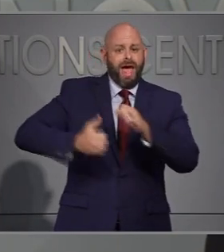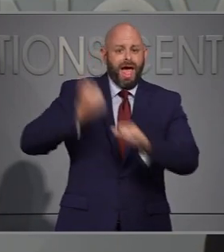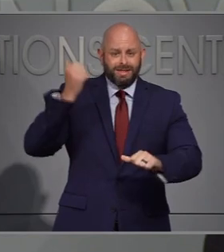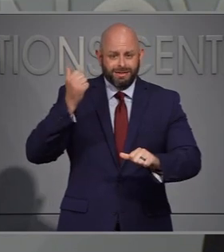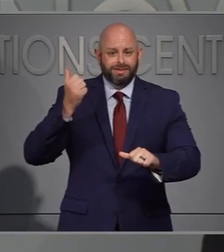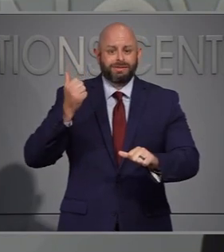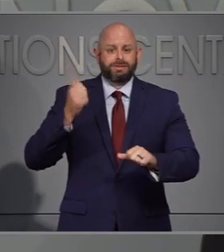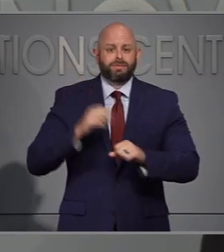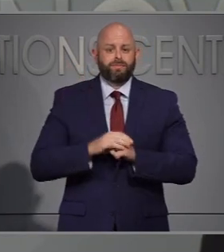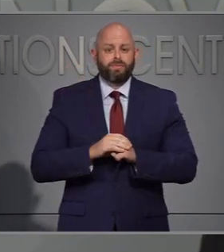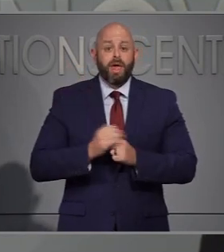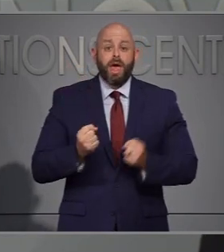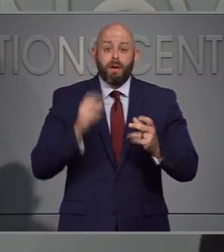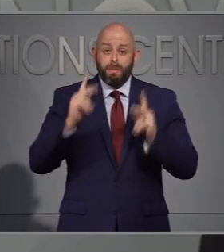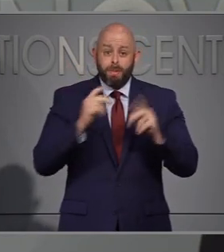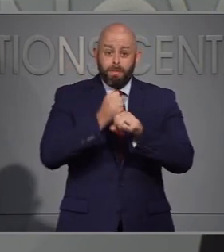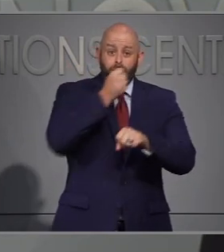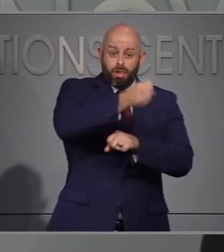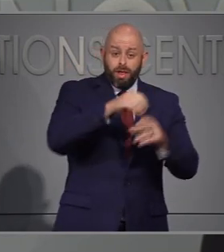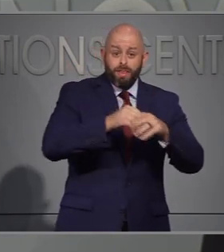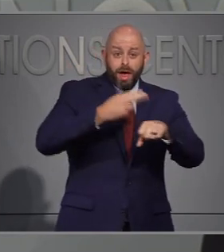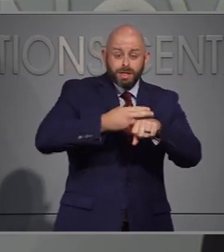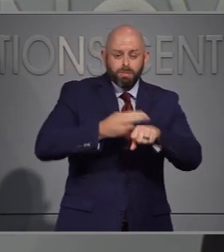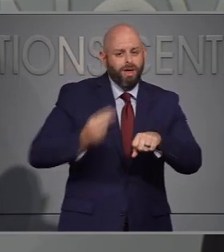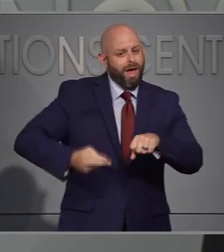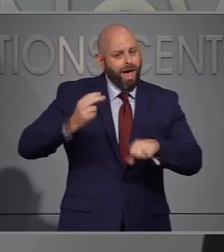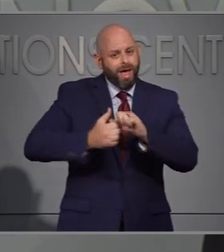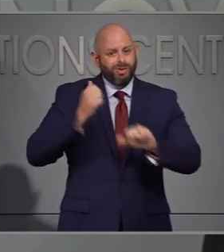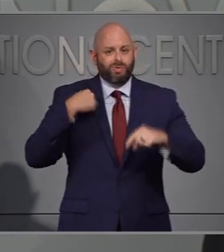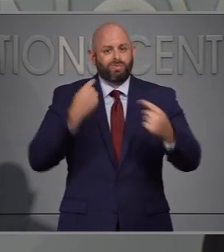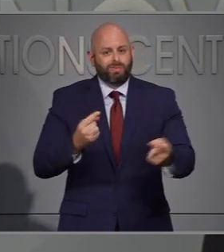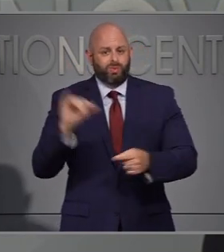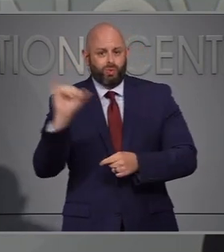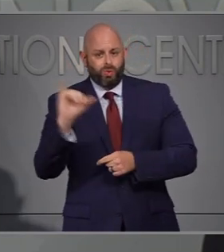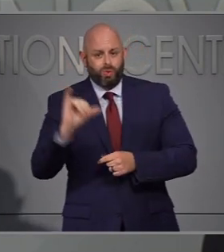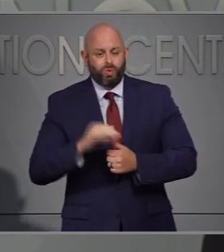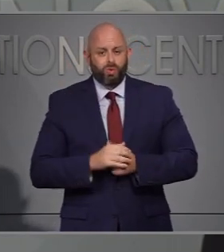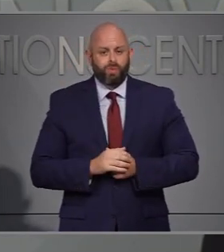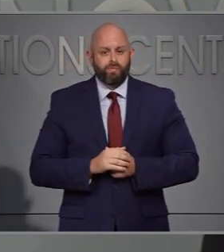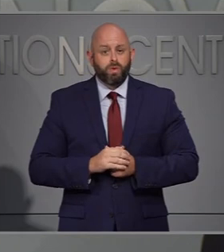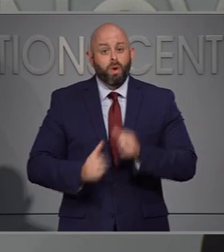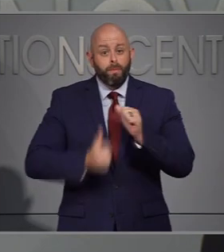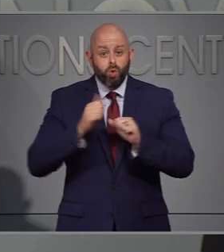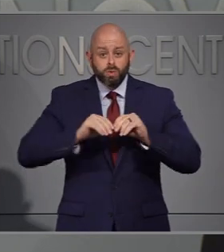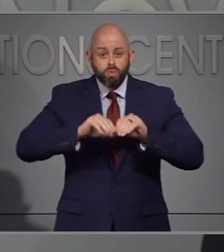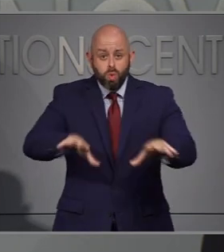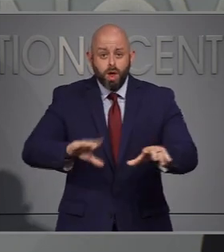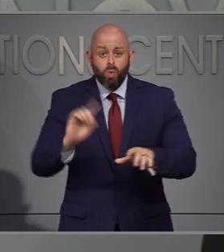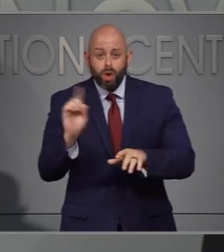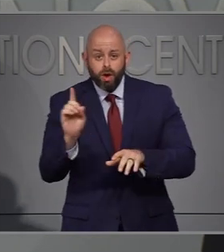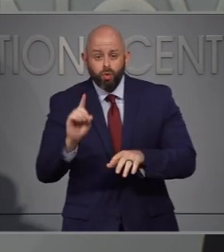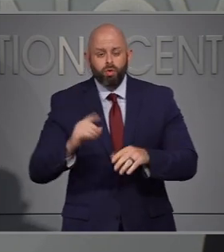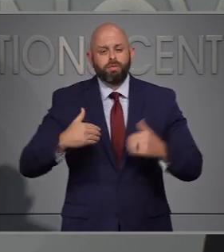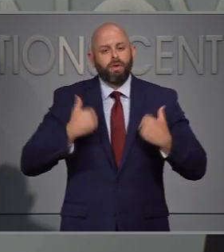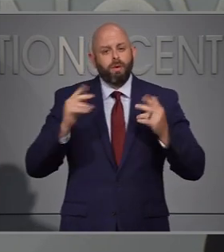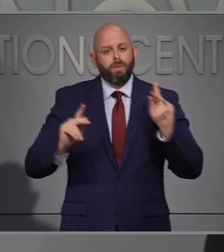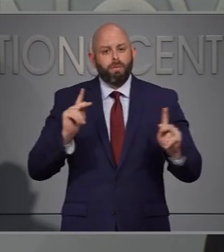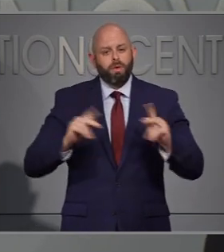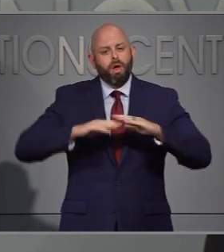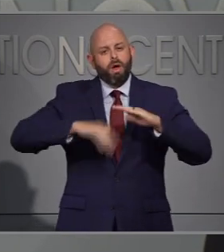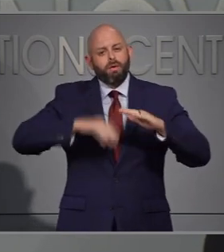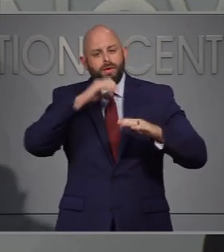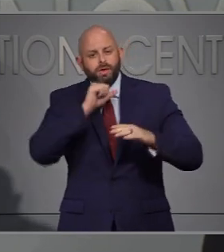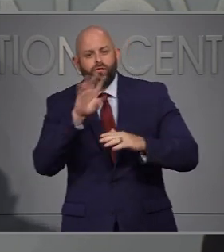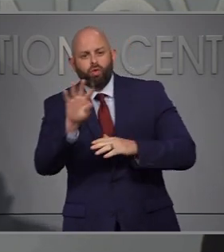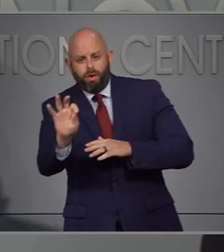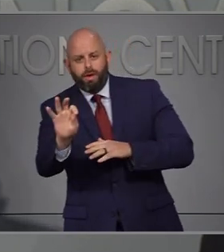the largest increases in cases that we're seeing have really been in younger folks, those under the age of 49. We're